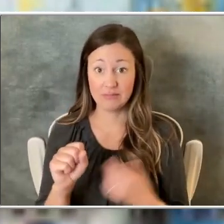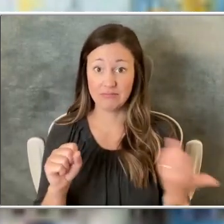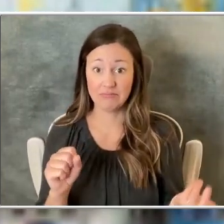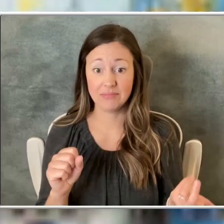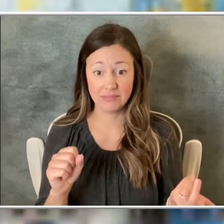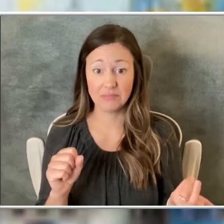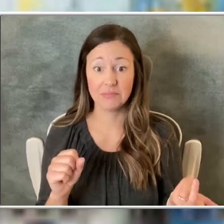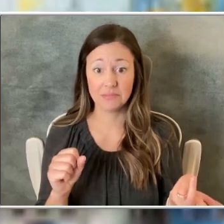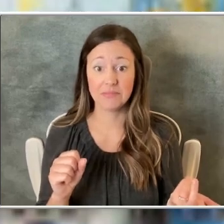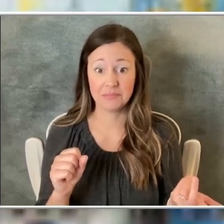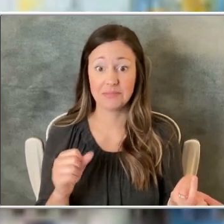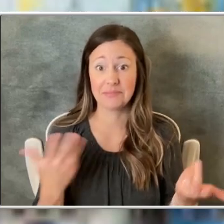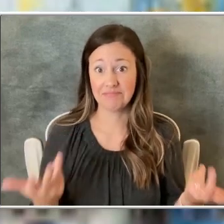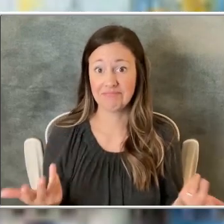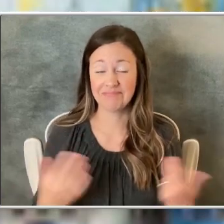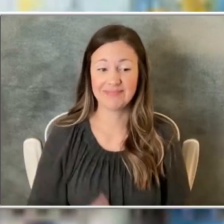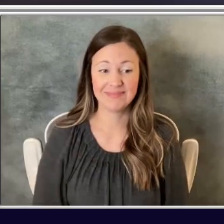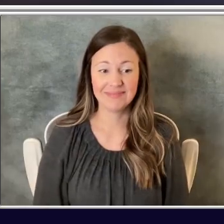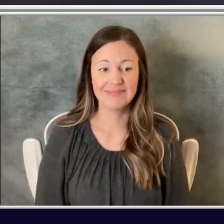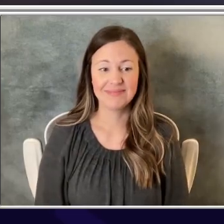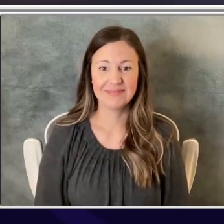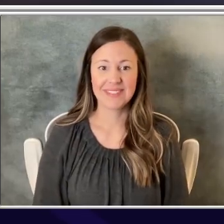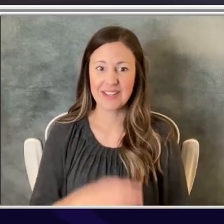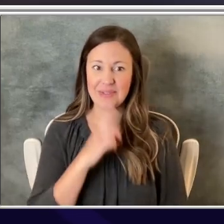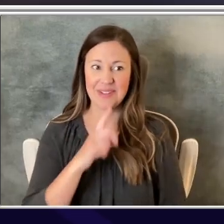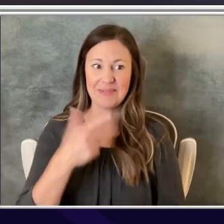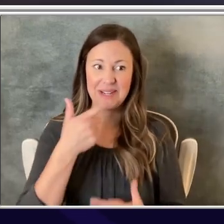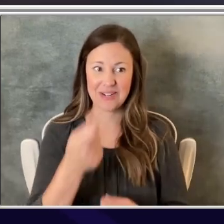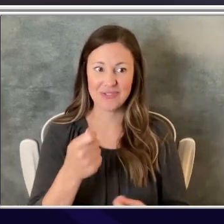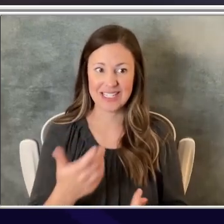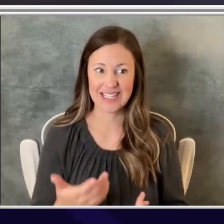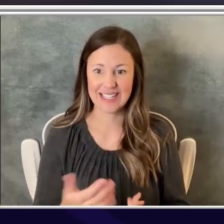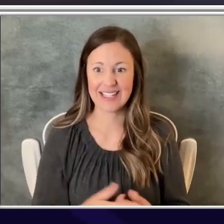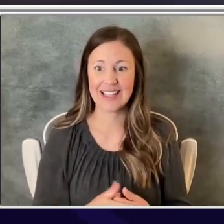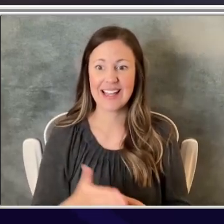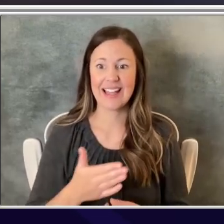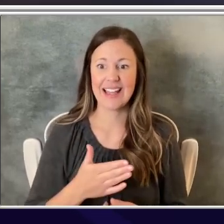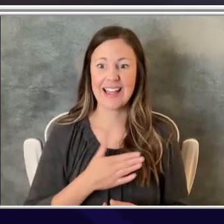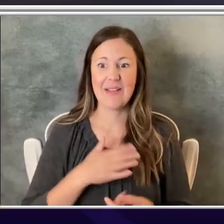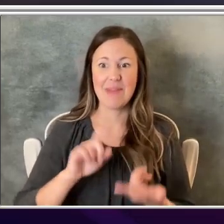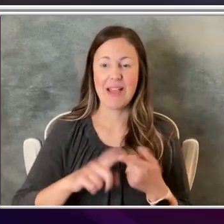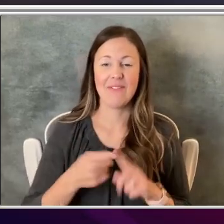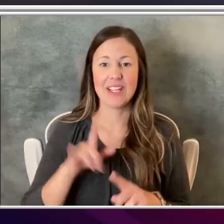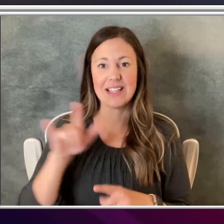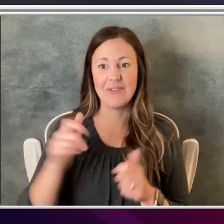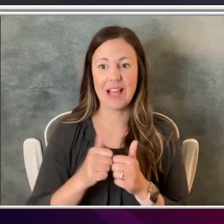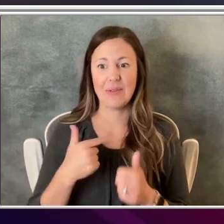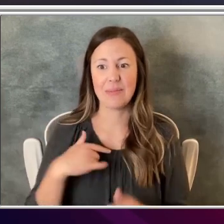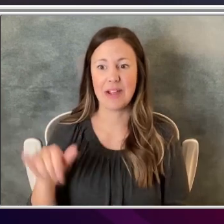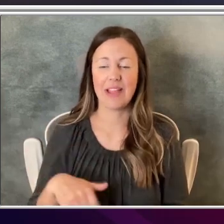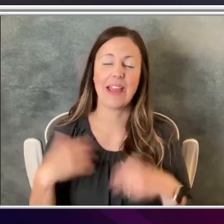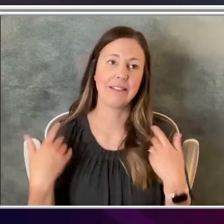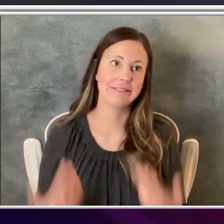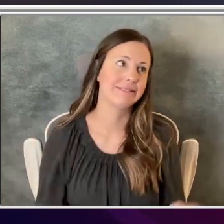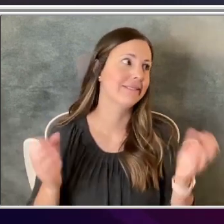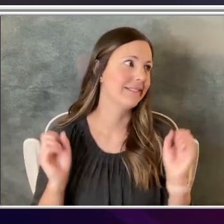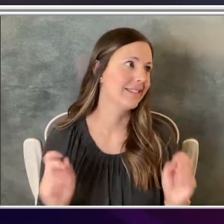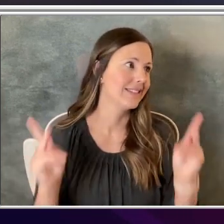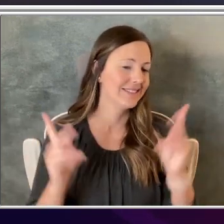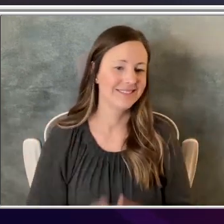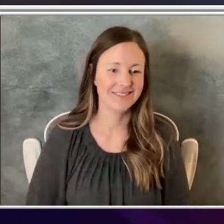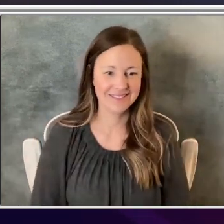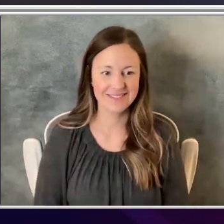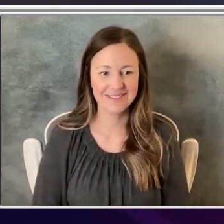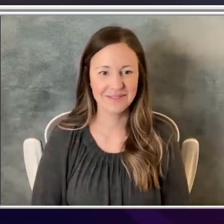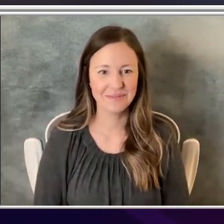detect drugs or something. So that's interesting. It's been interesting. Wild. My friends that fly with me are always like, "Oh, here we go." Like